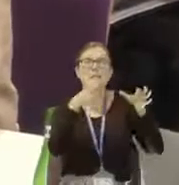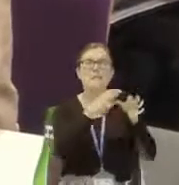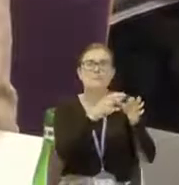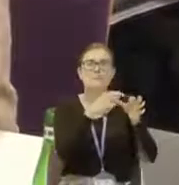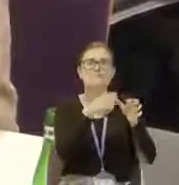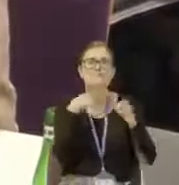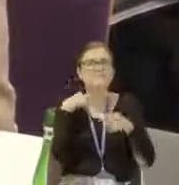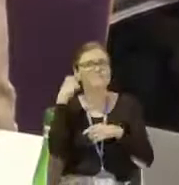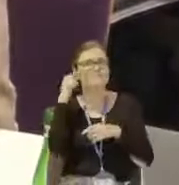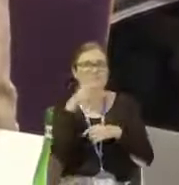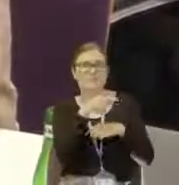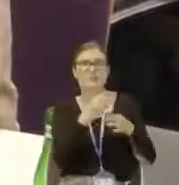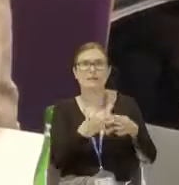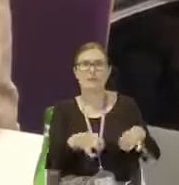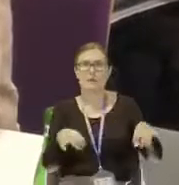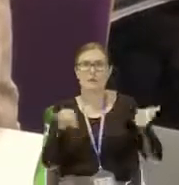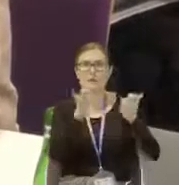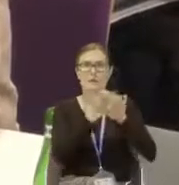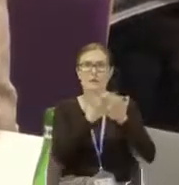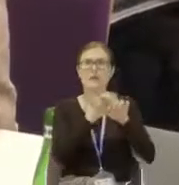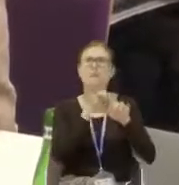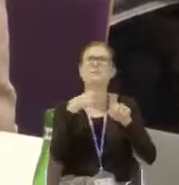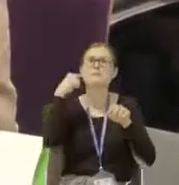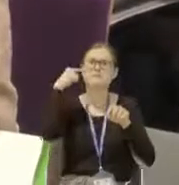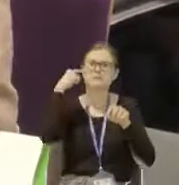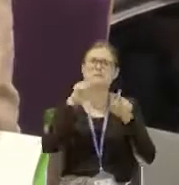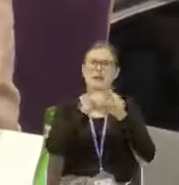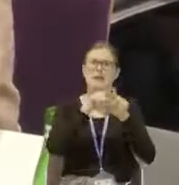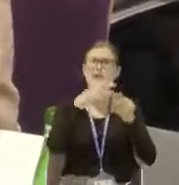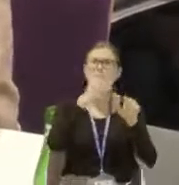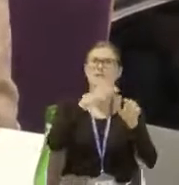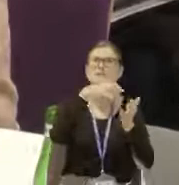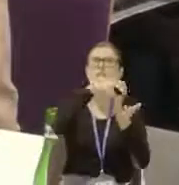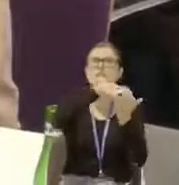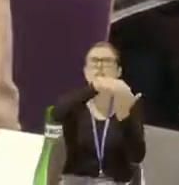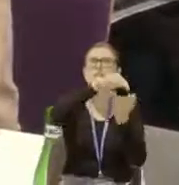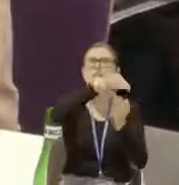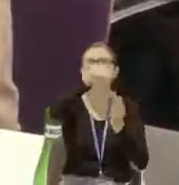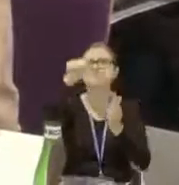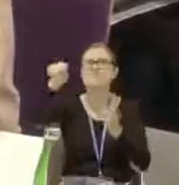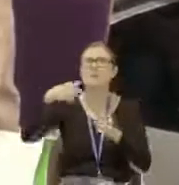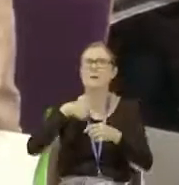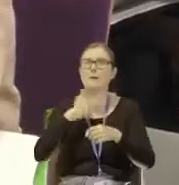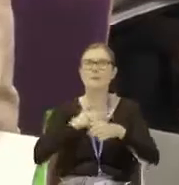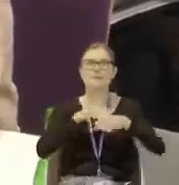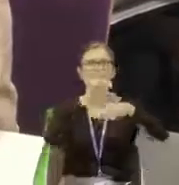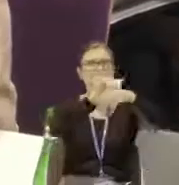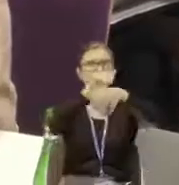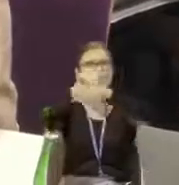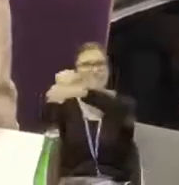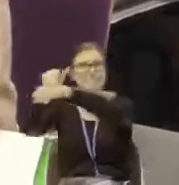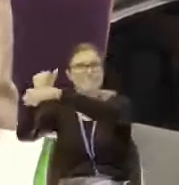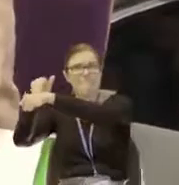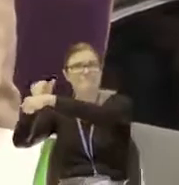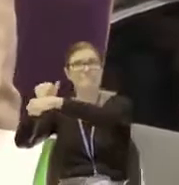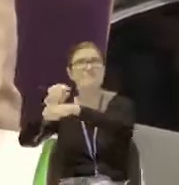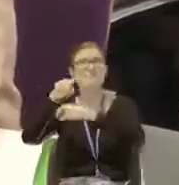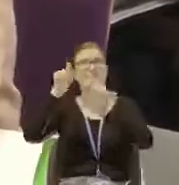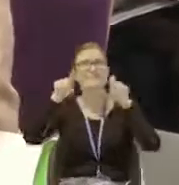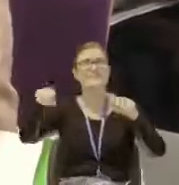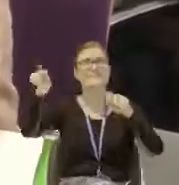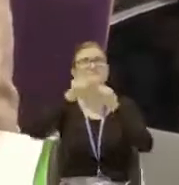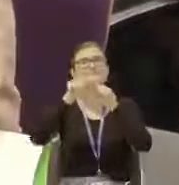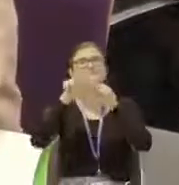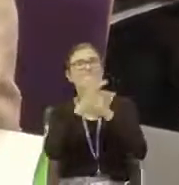of the green economy that doesn't require us to open more lands, but instead on strengthening the